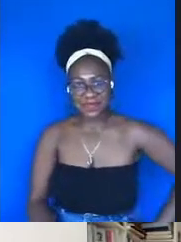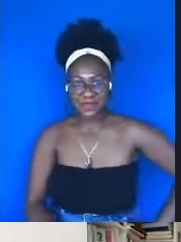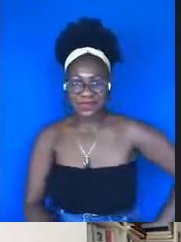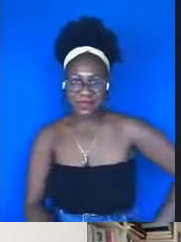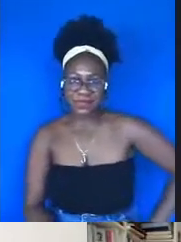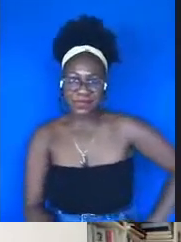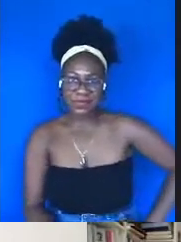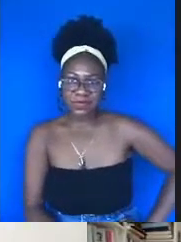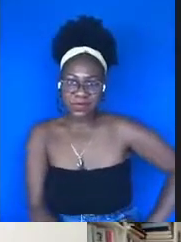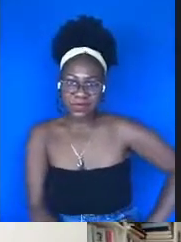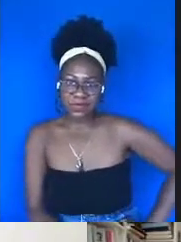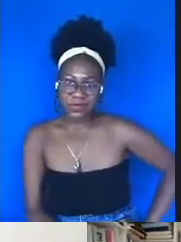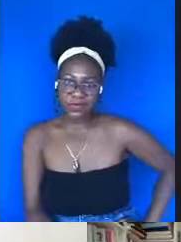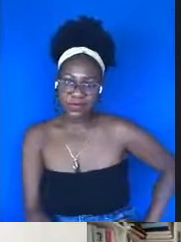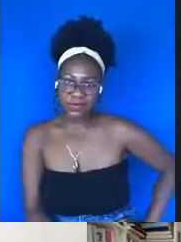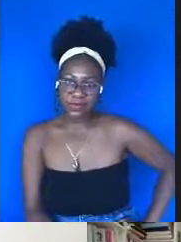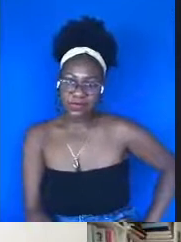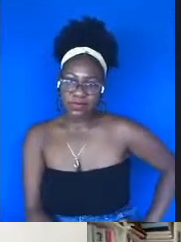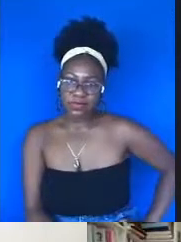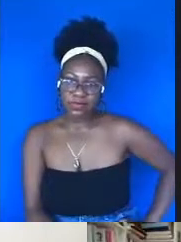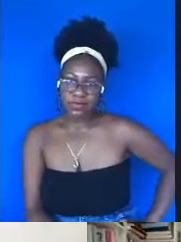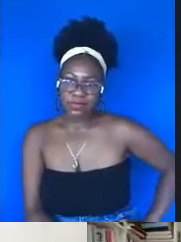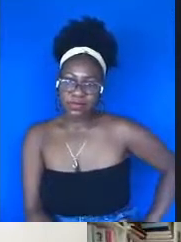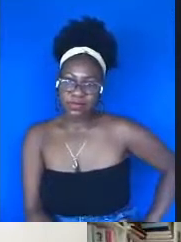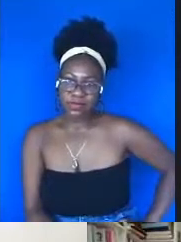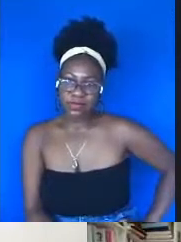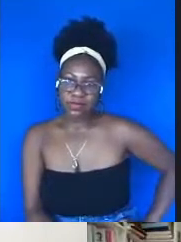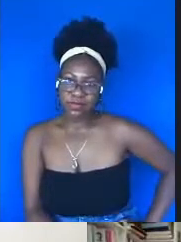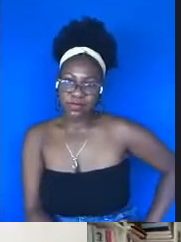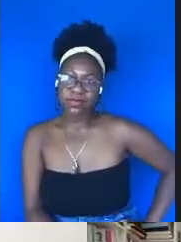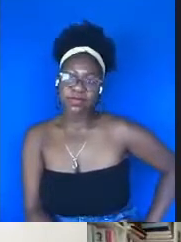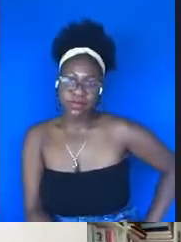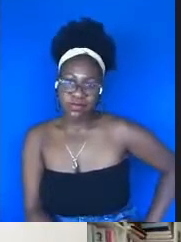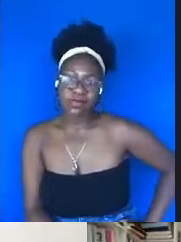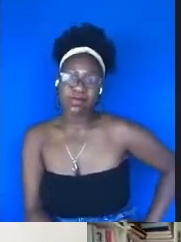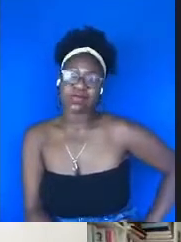like I think part of it is to be more in tune with your body.